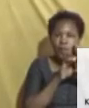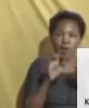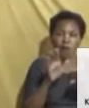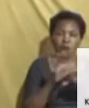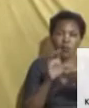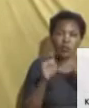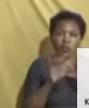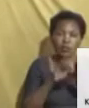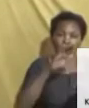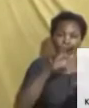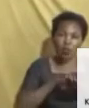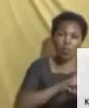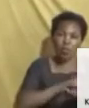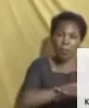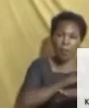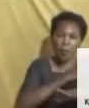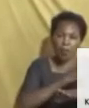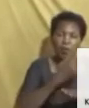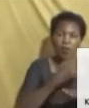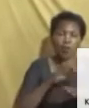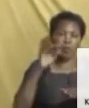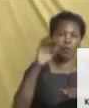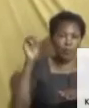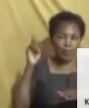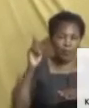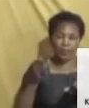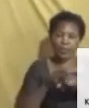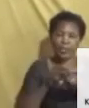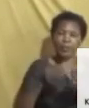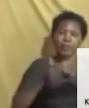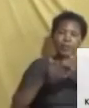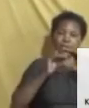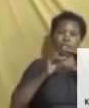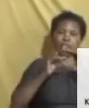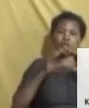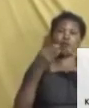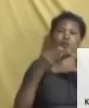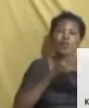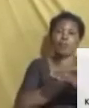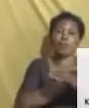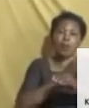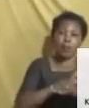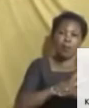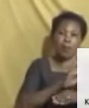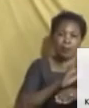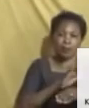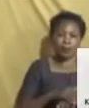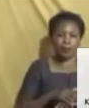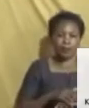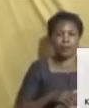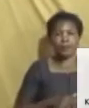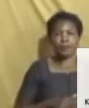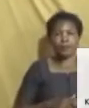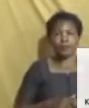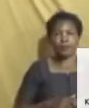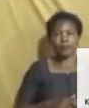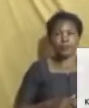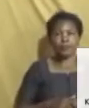the power of the president and the limitations to that power. If I may take you back